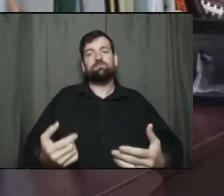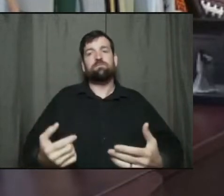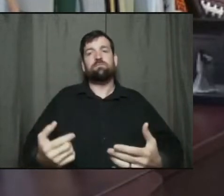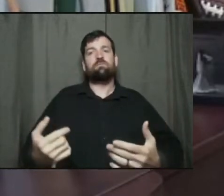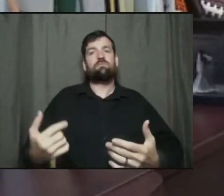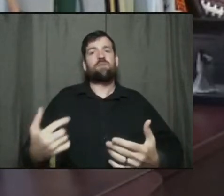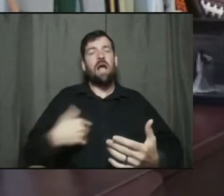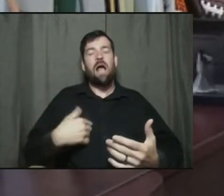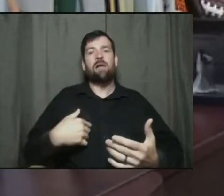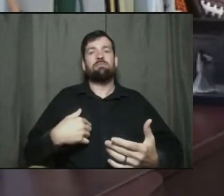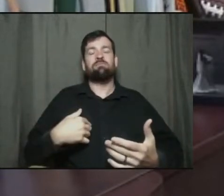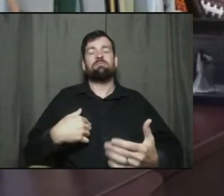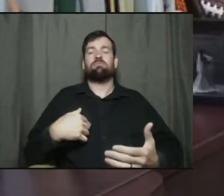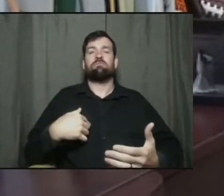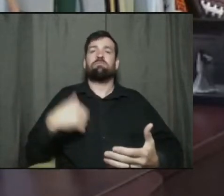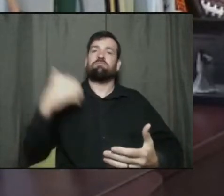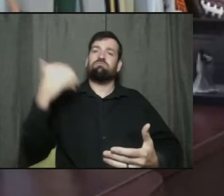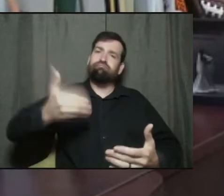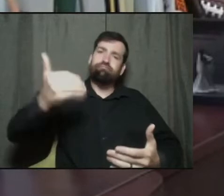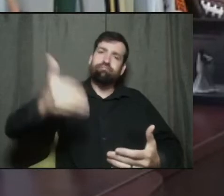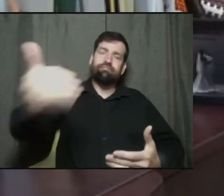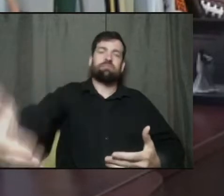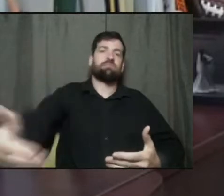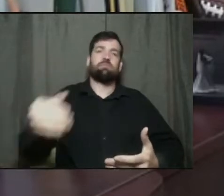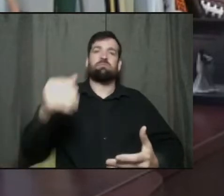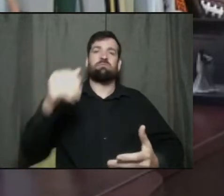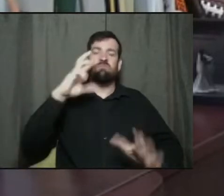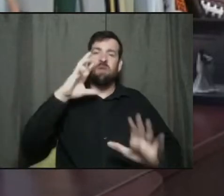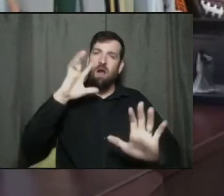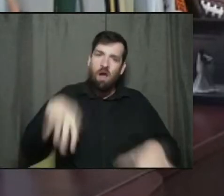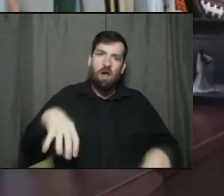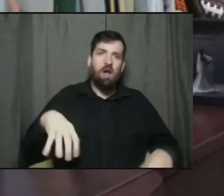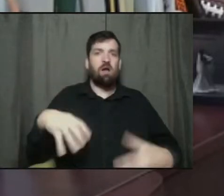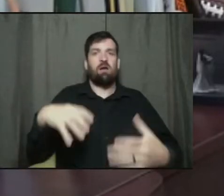continually baffled by medical technologies that have come